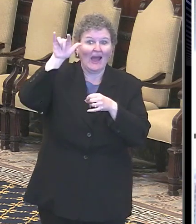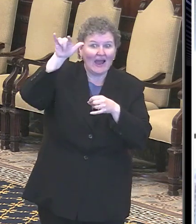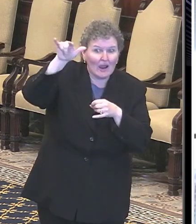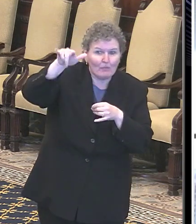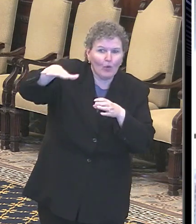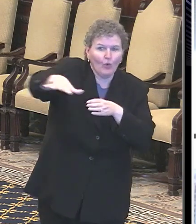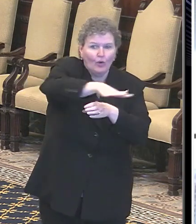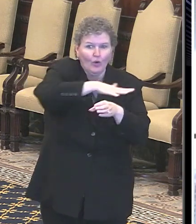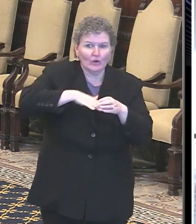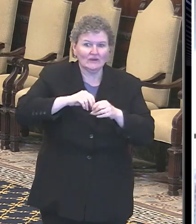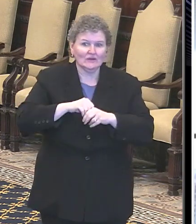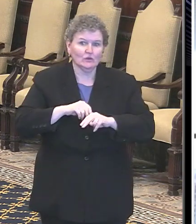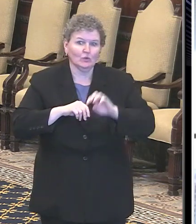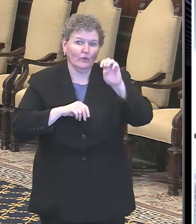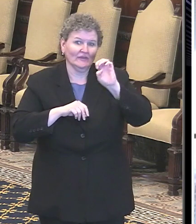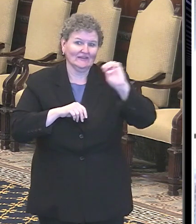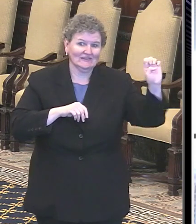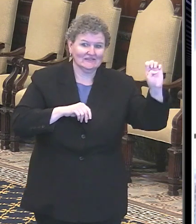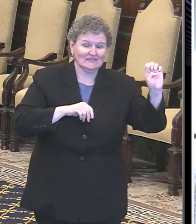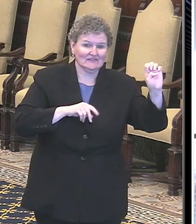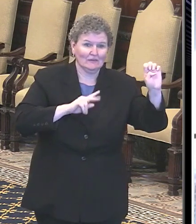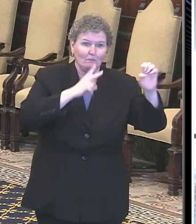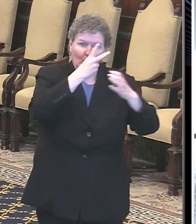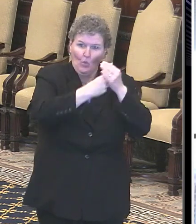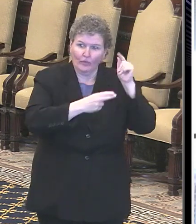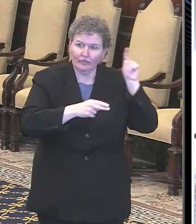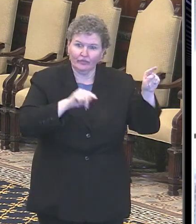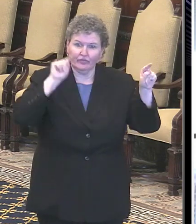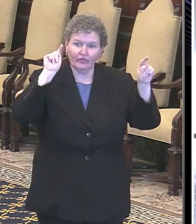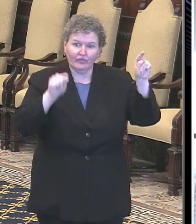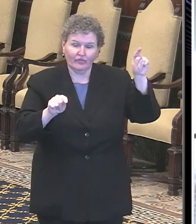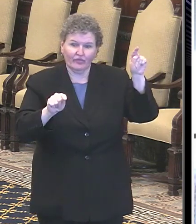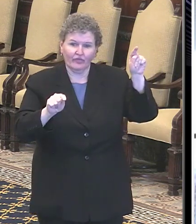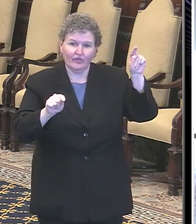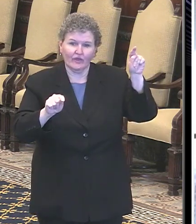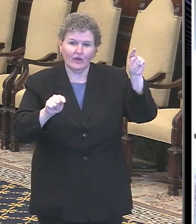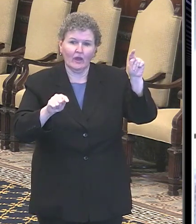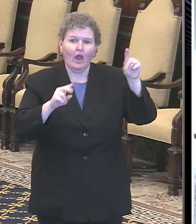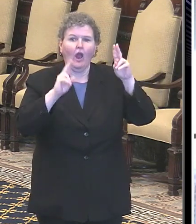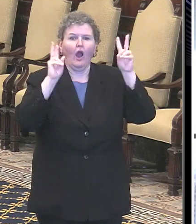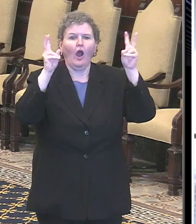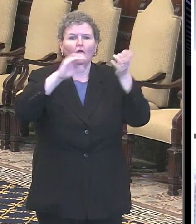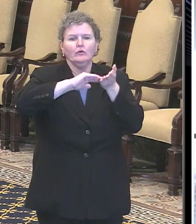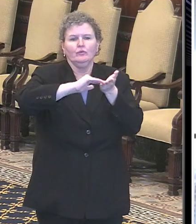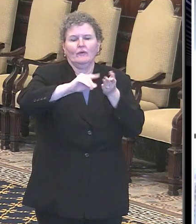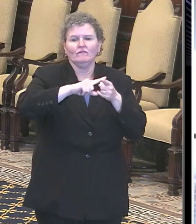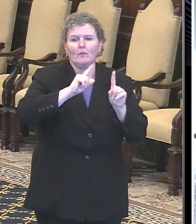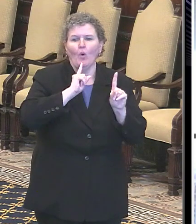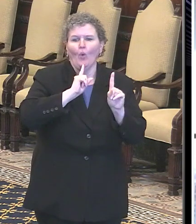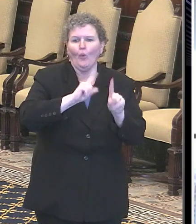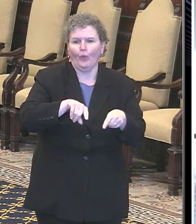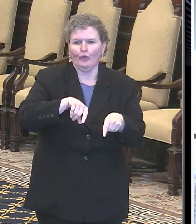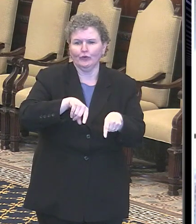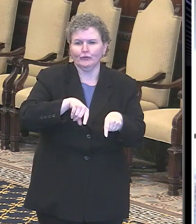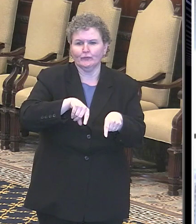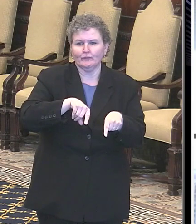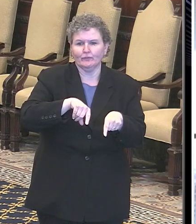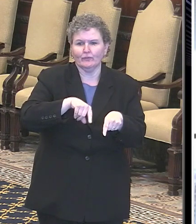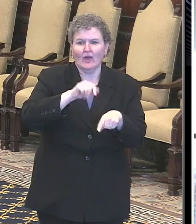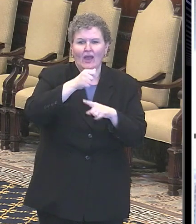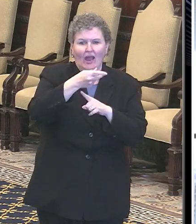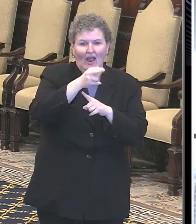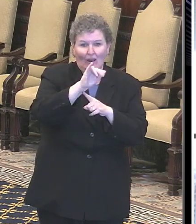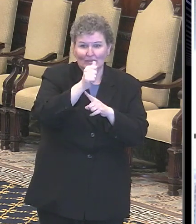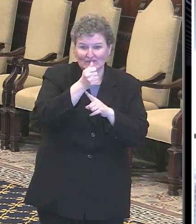Northeast, and both were deemed exempt from that order. And so on April 17th, Shelley Cameron, our